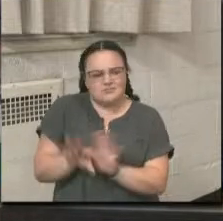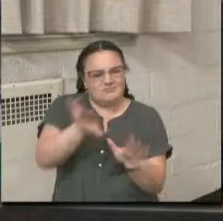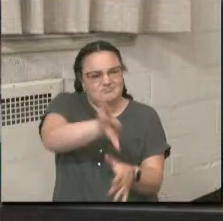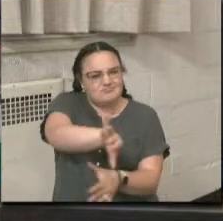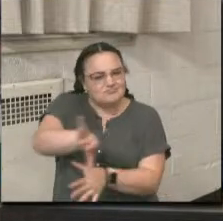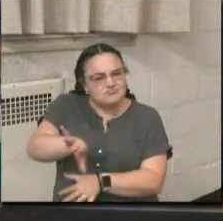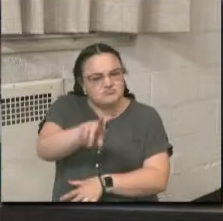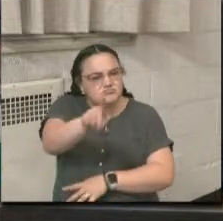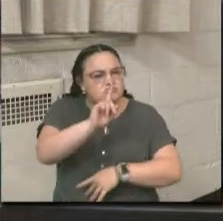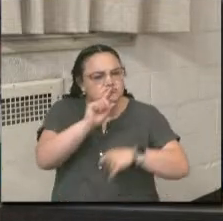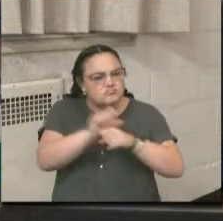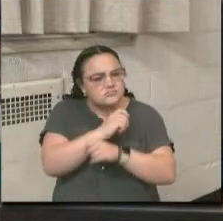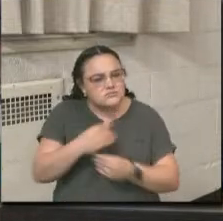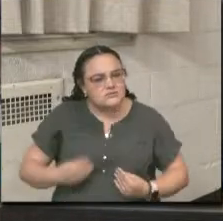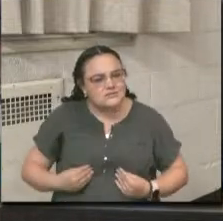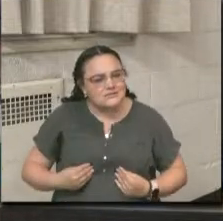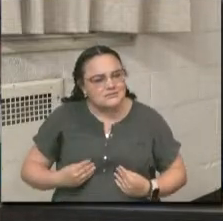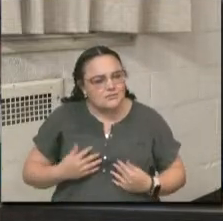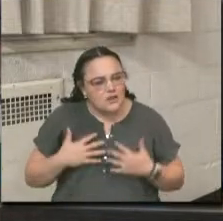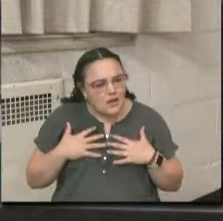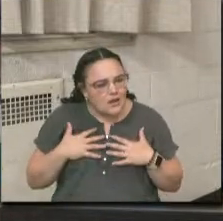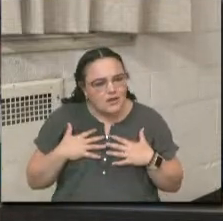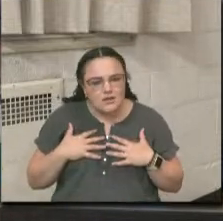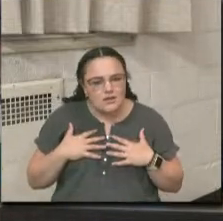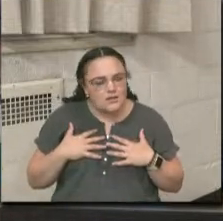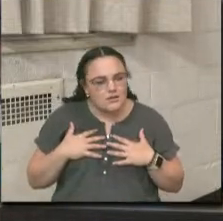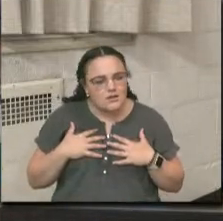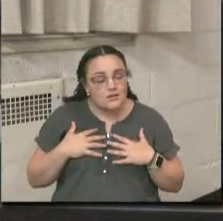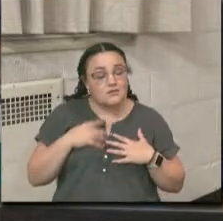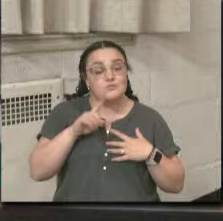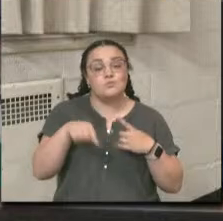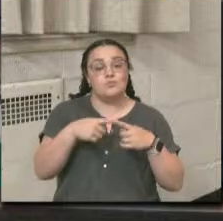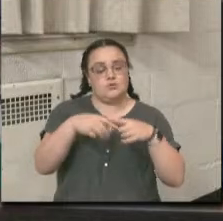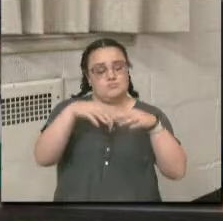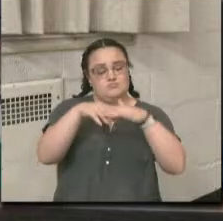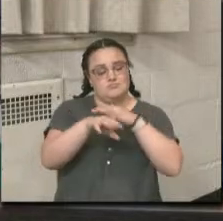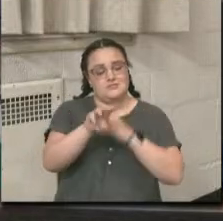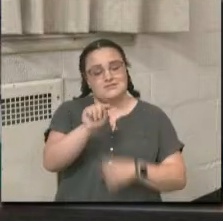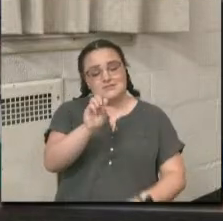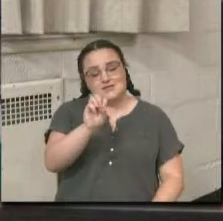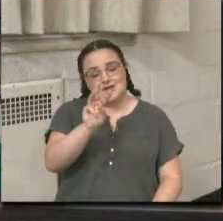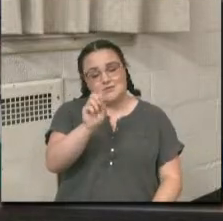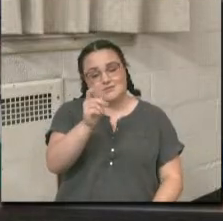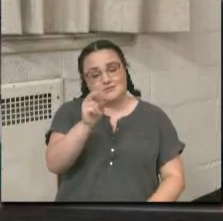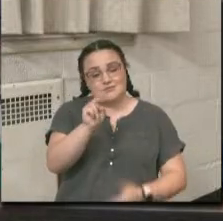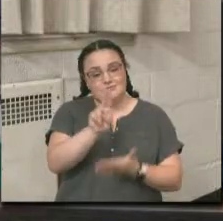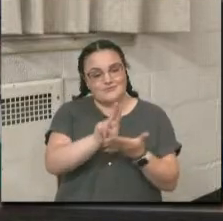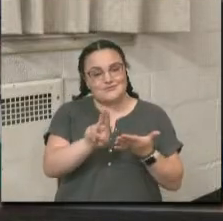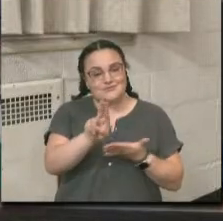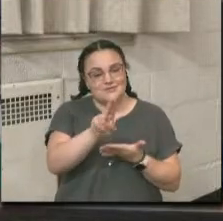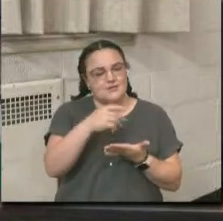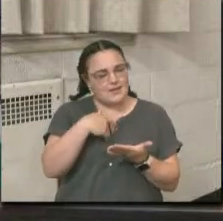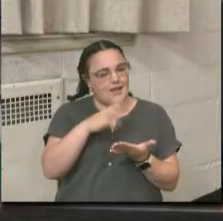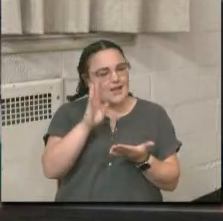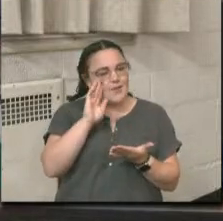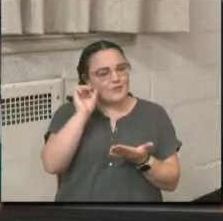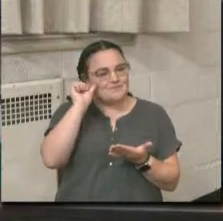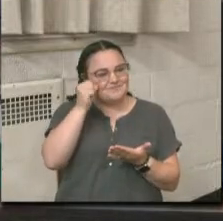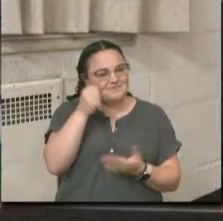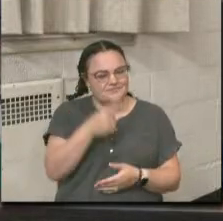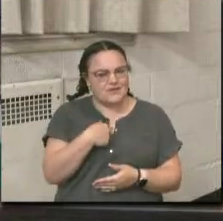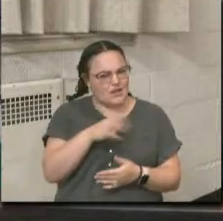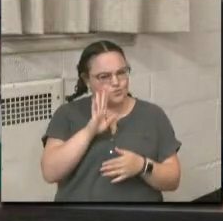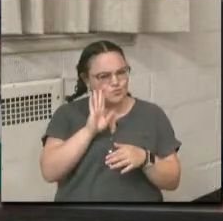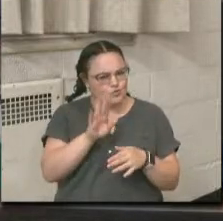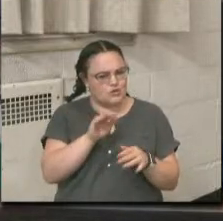inspired me. Truly have. And when I go on to Towson, I know I'm going to be remembering you. I'm going to keep remembering you. I'm going to keep in contact